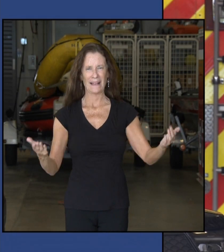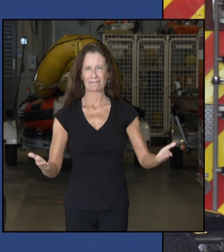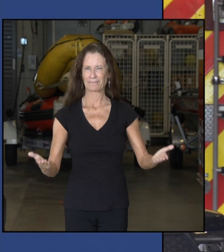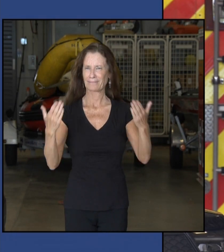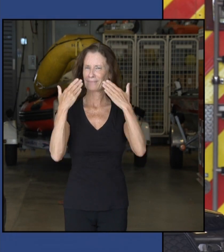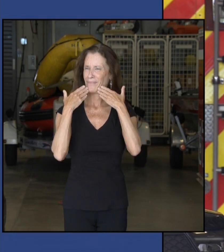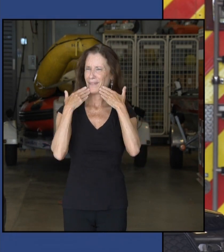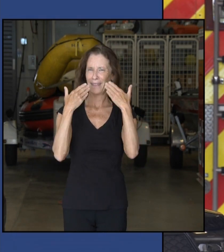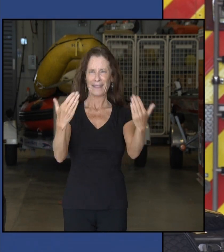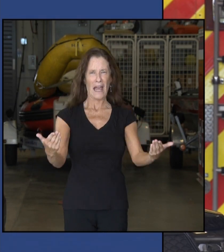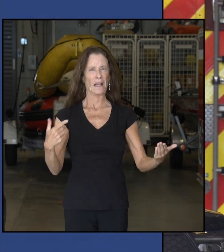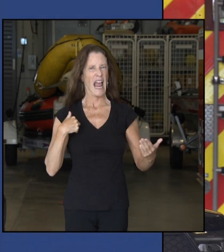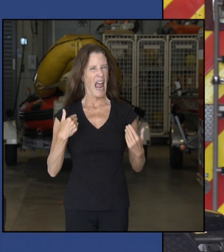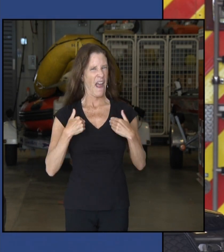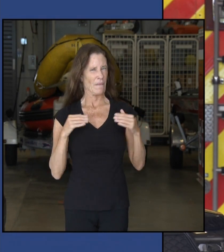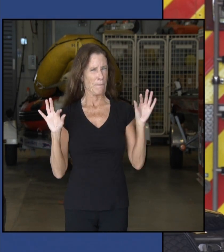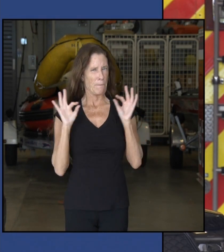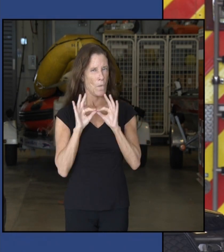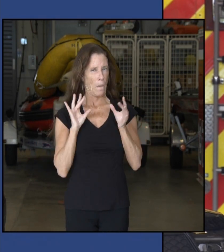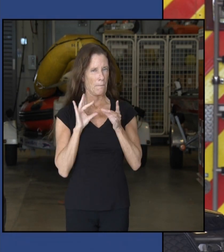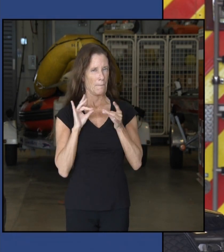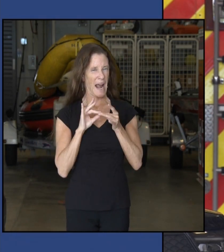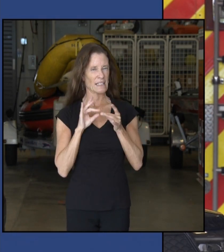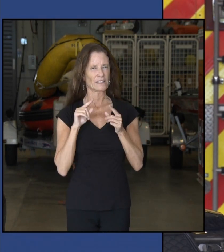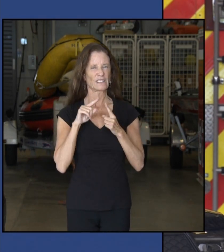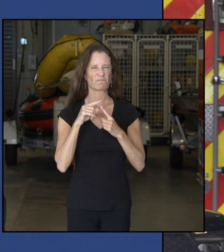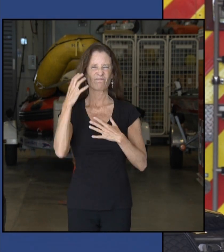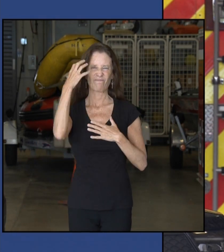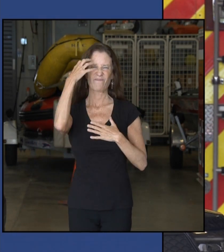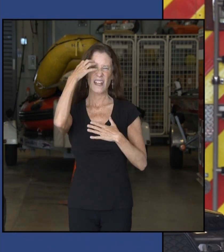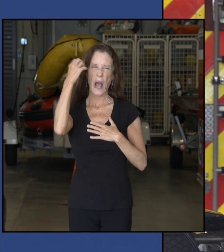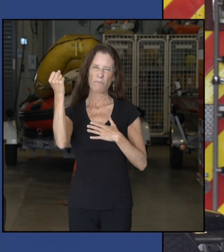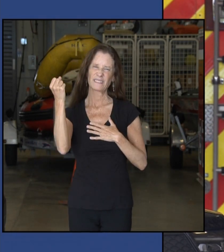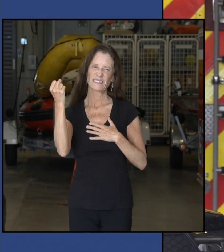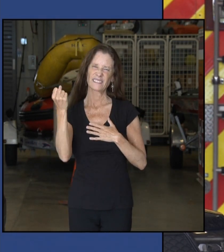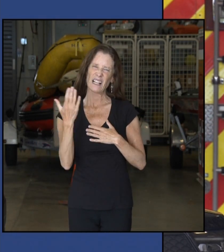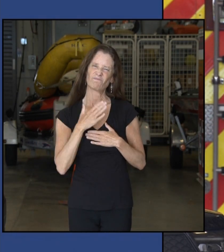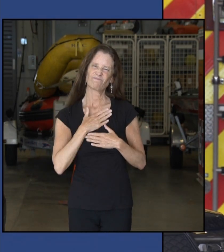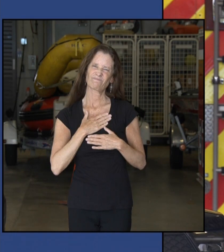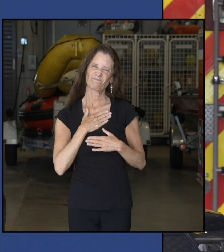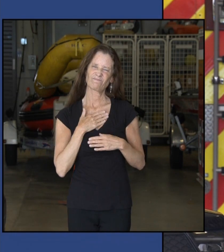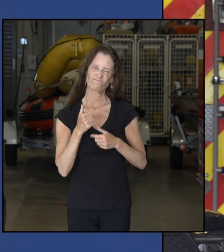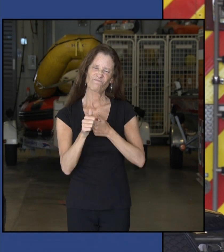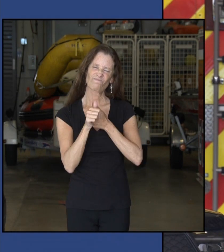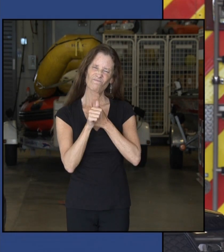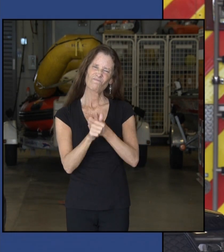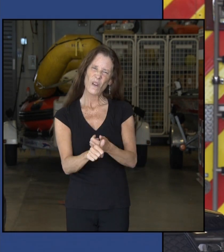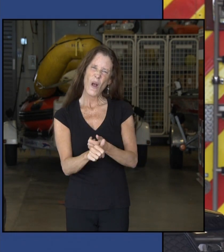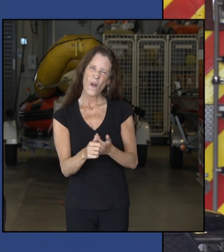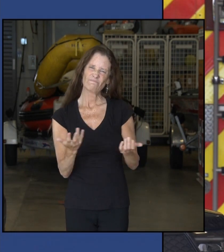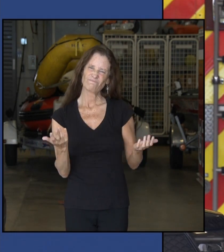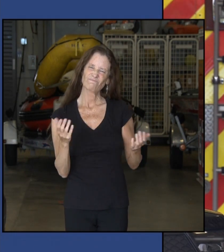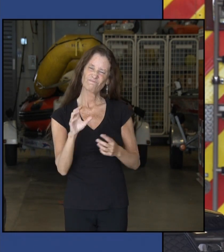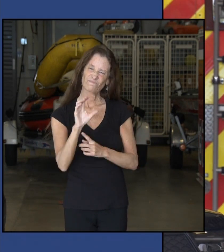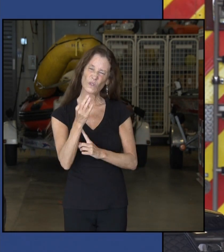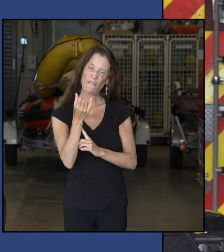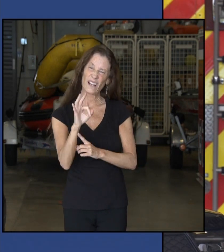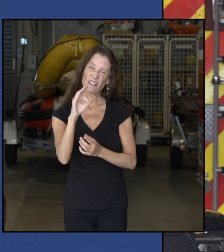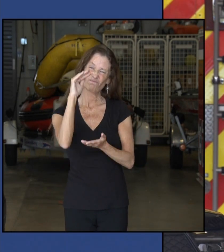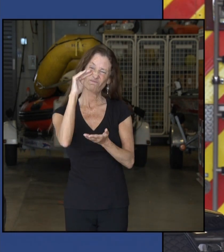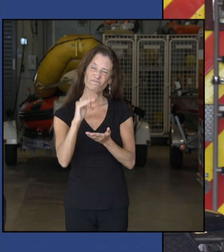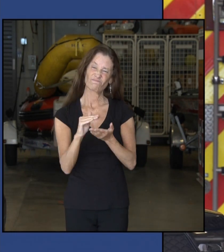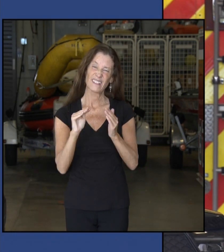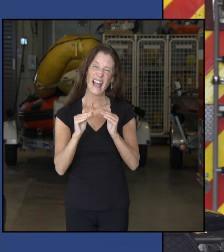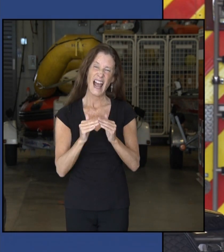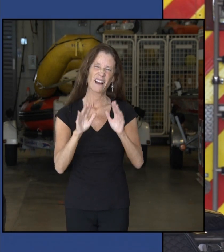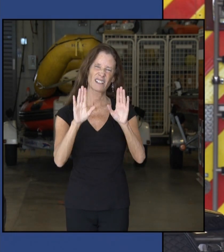regarding common sense, evidence-based COVID-19 mitigation efforts and the roles we all play in education and